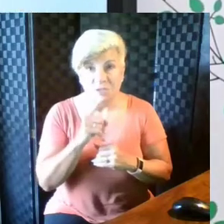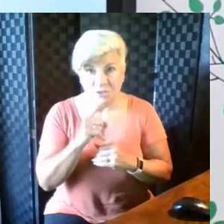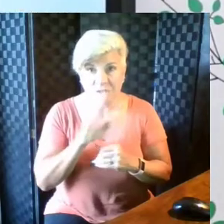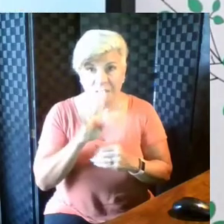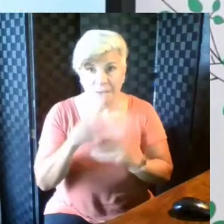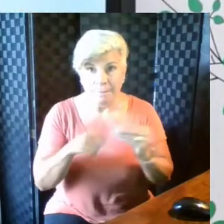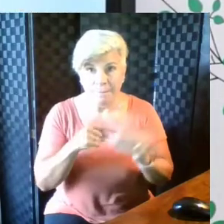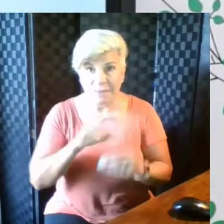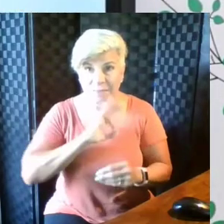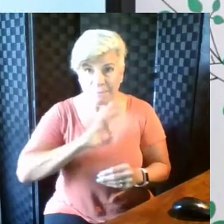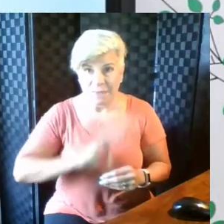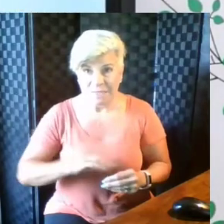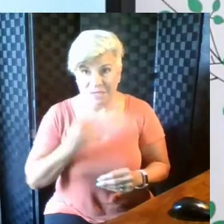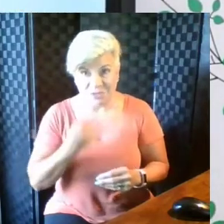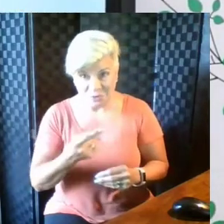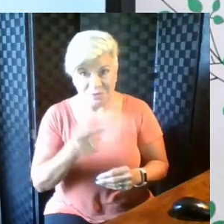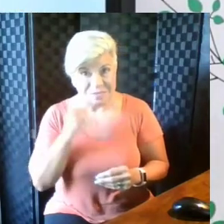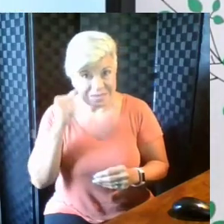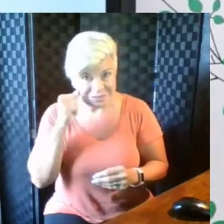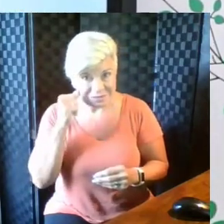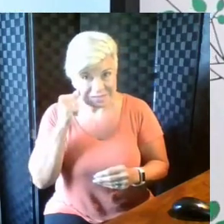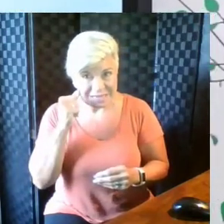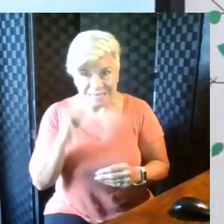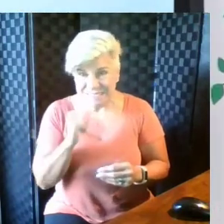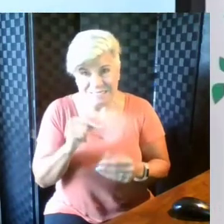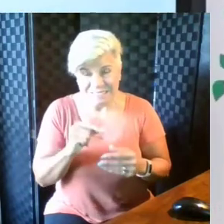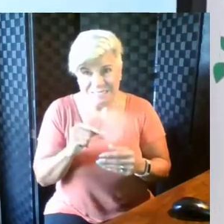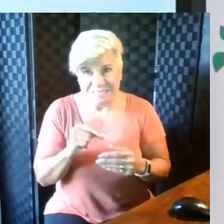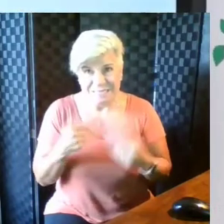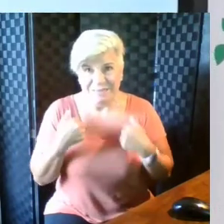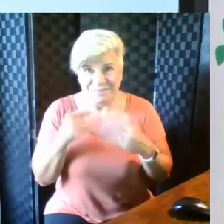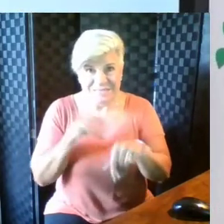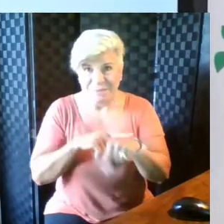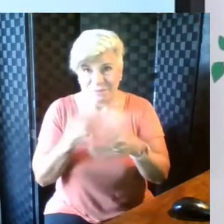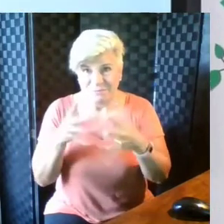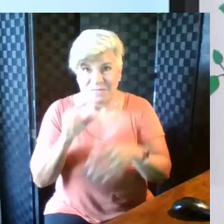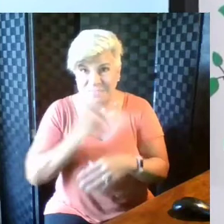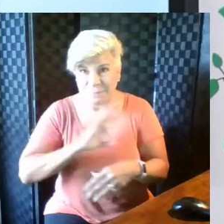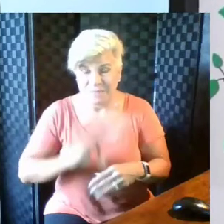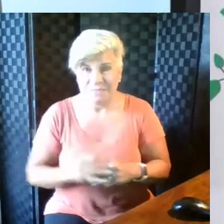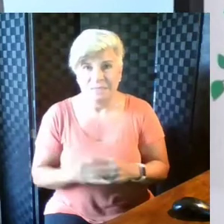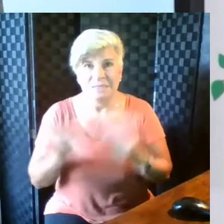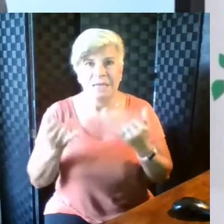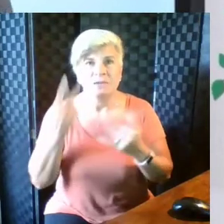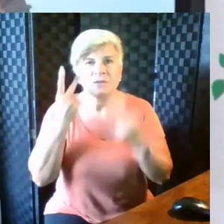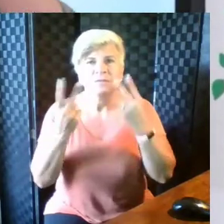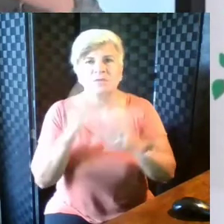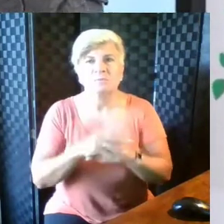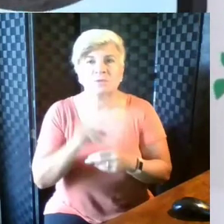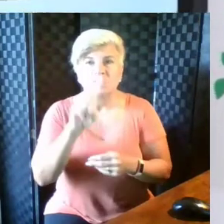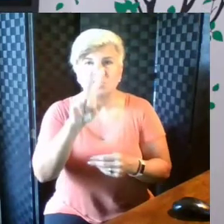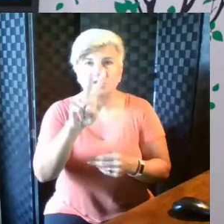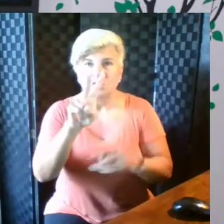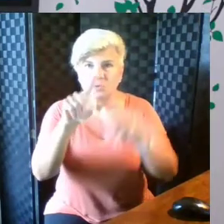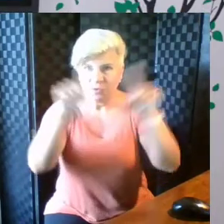about the buttons because I mentioned that yesterday and didn't get back to it. So let's look at our visual here. I have the 2